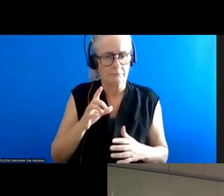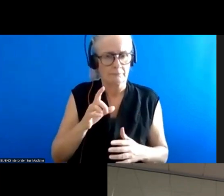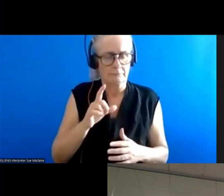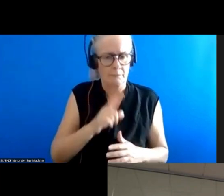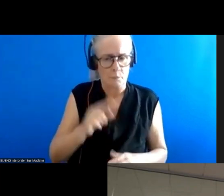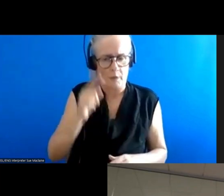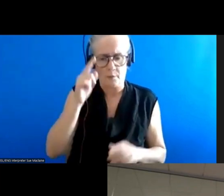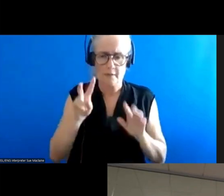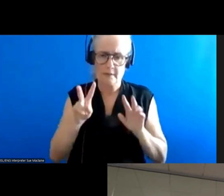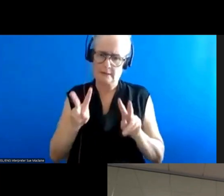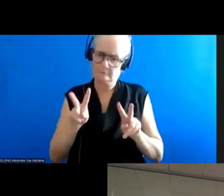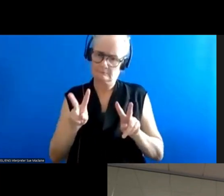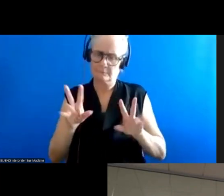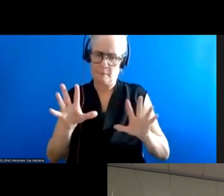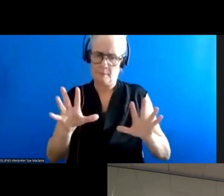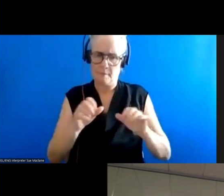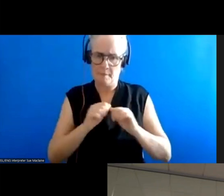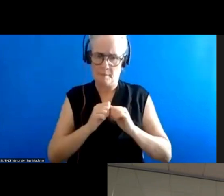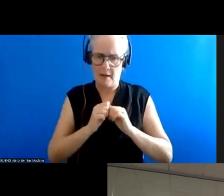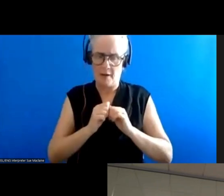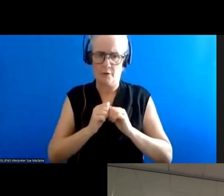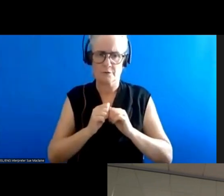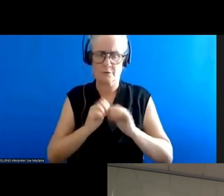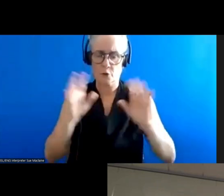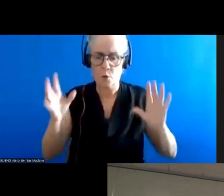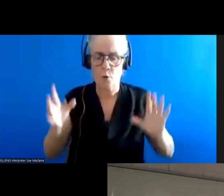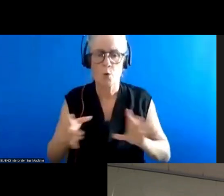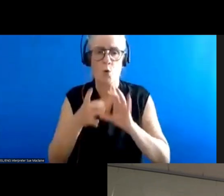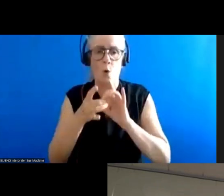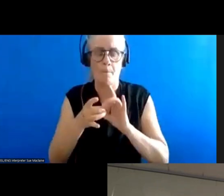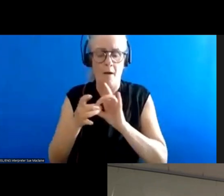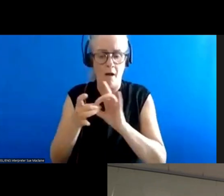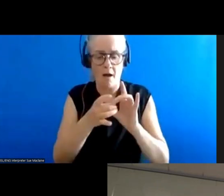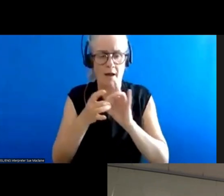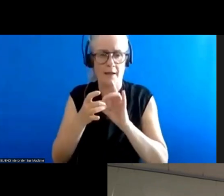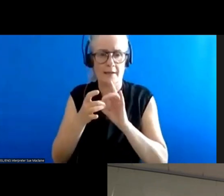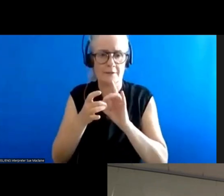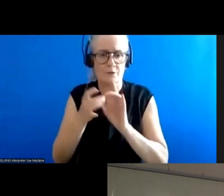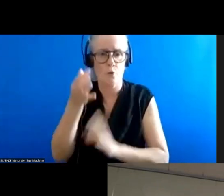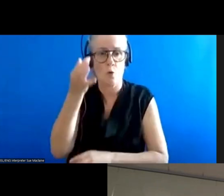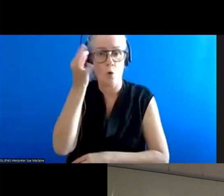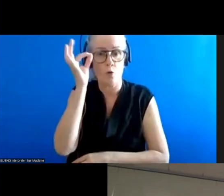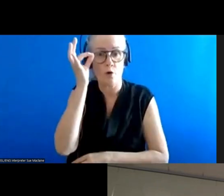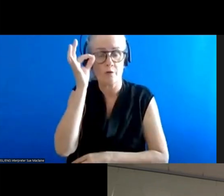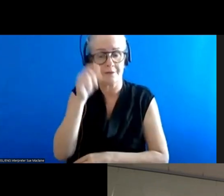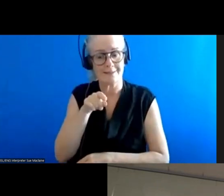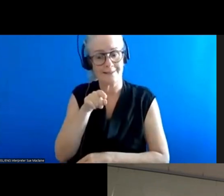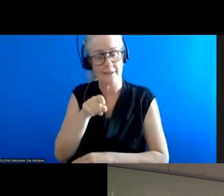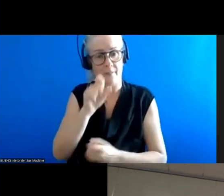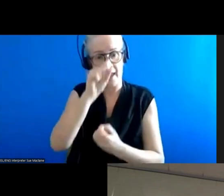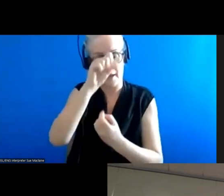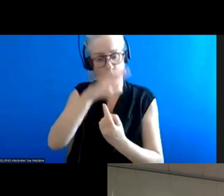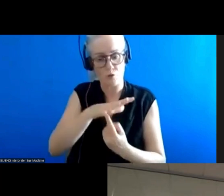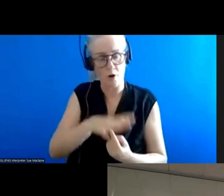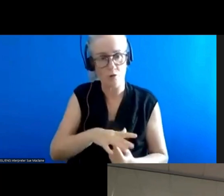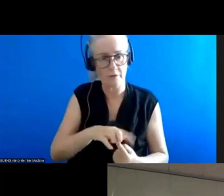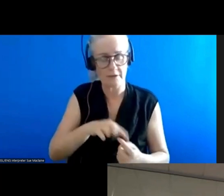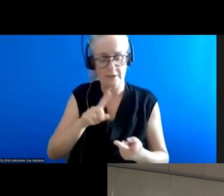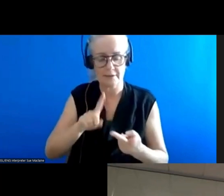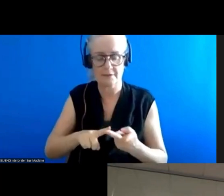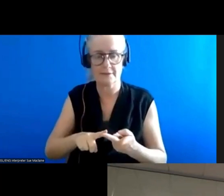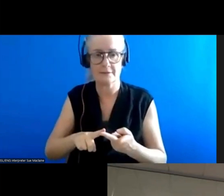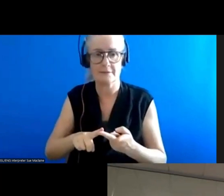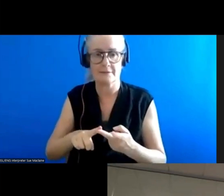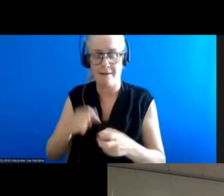priorities of new combined authorities, and also local government reorganisation.